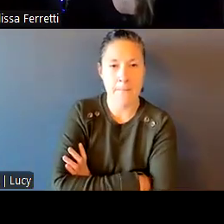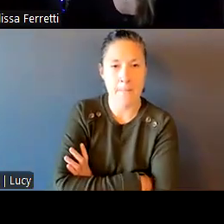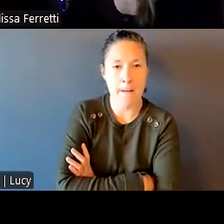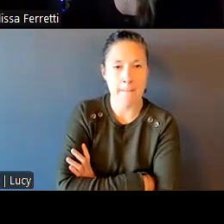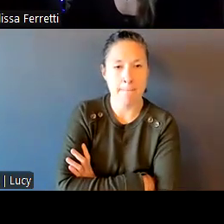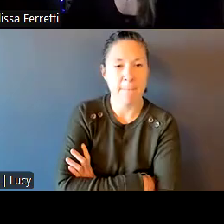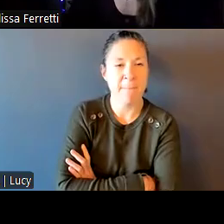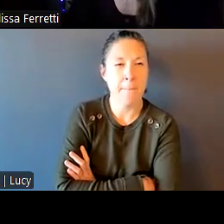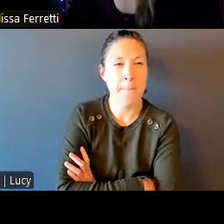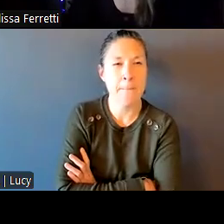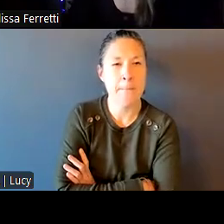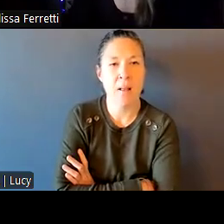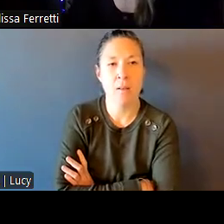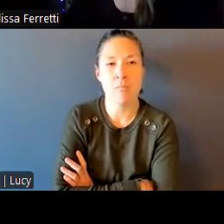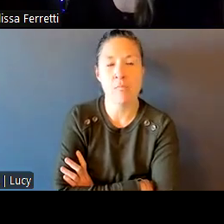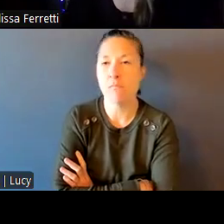working?